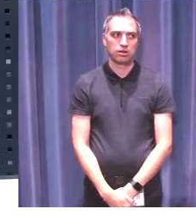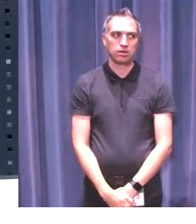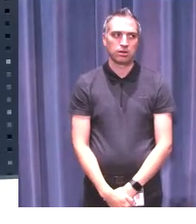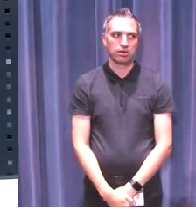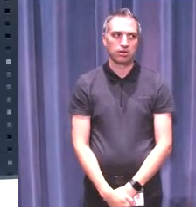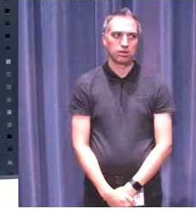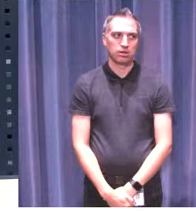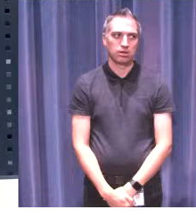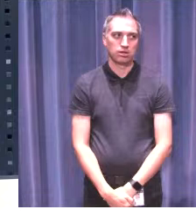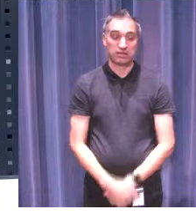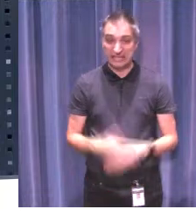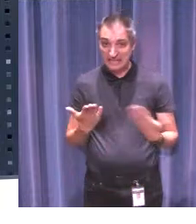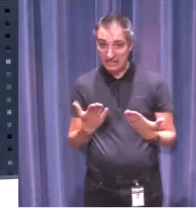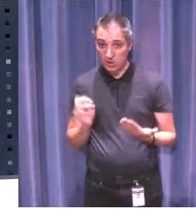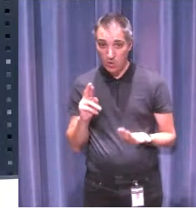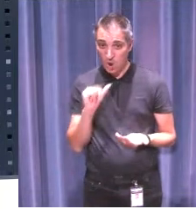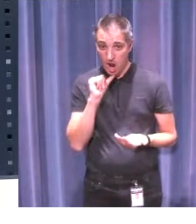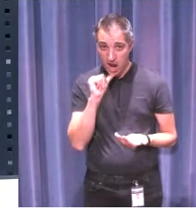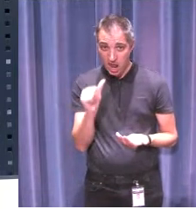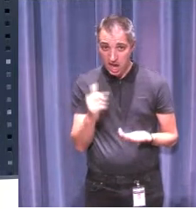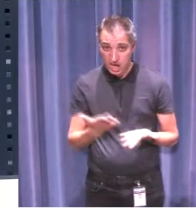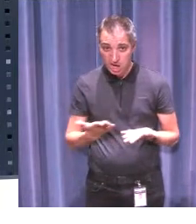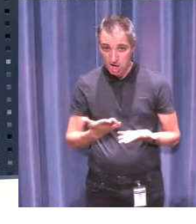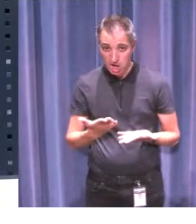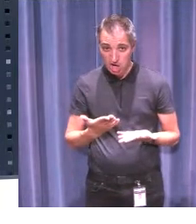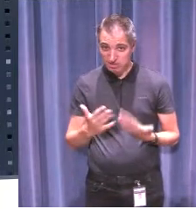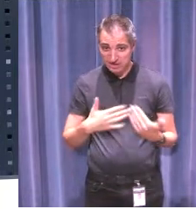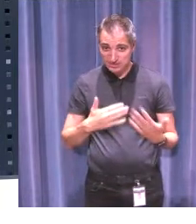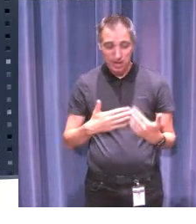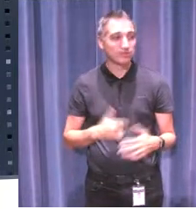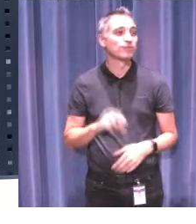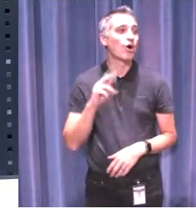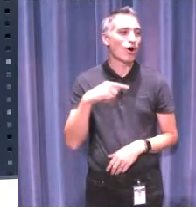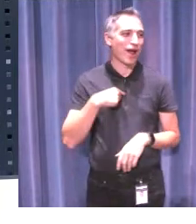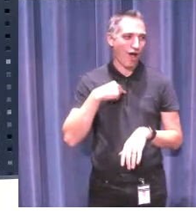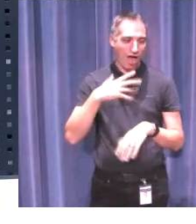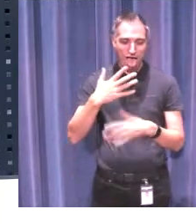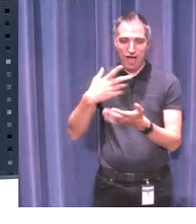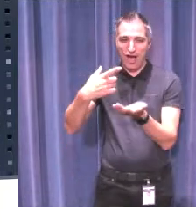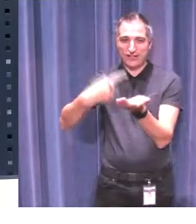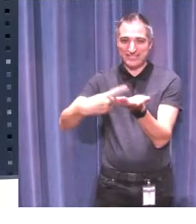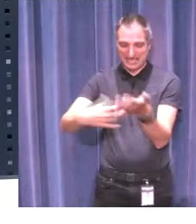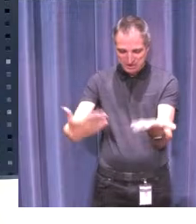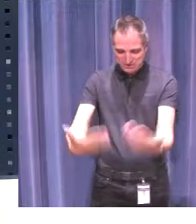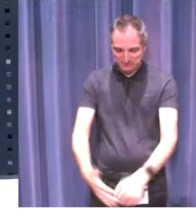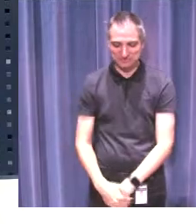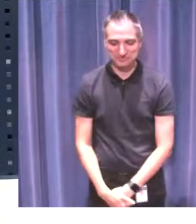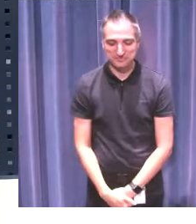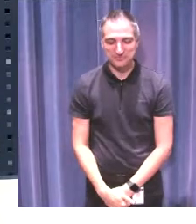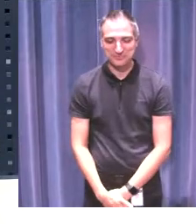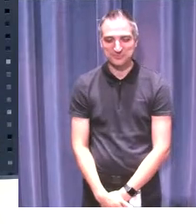not here, or it doesn't matter, whatever I want to talk about. I'll talk about here.